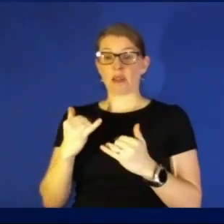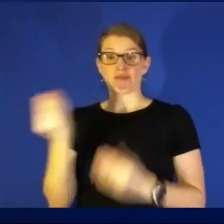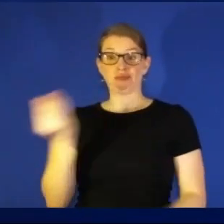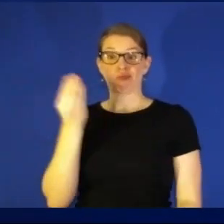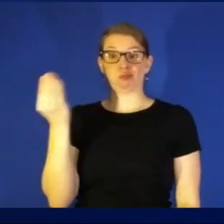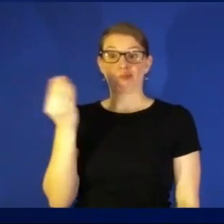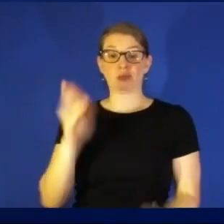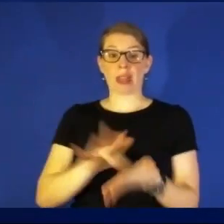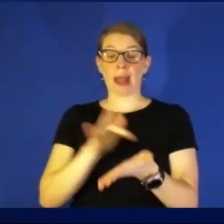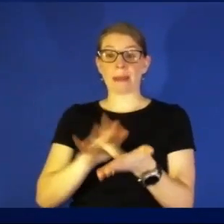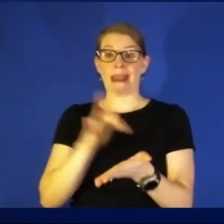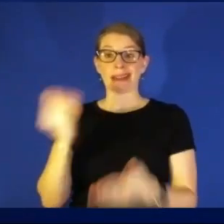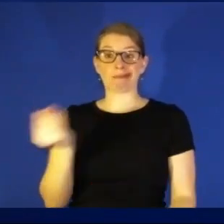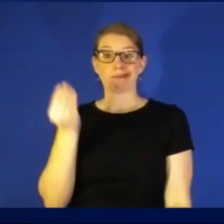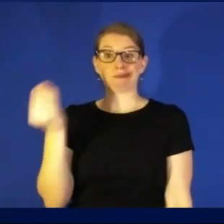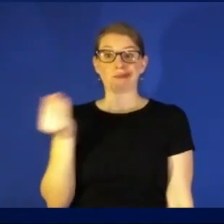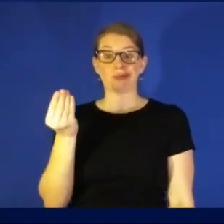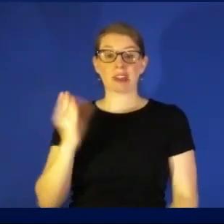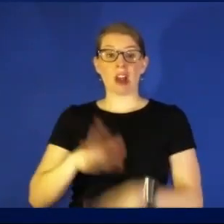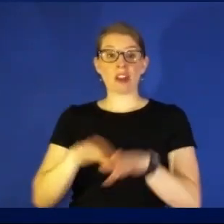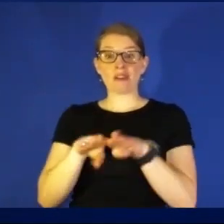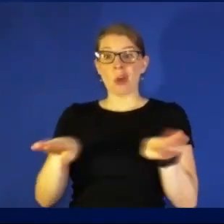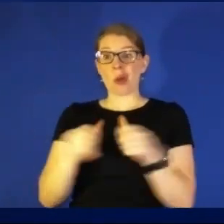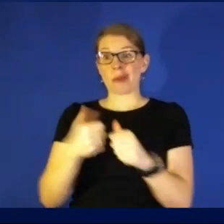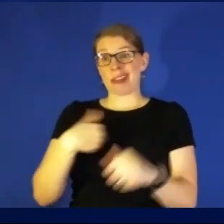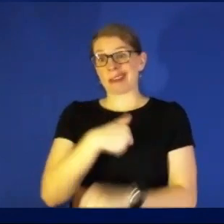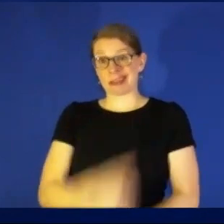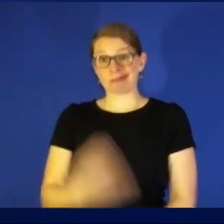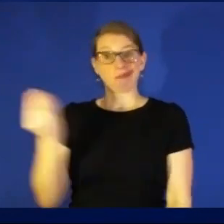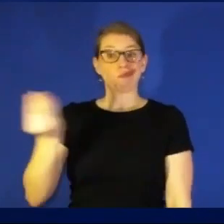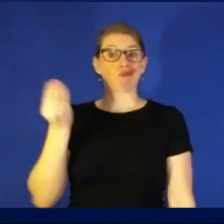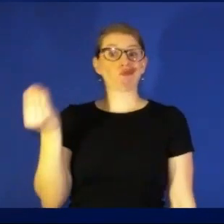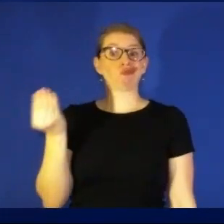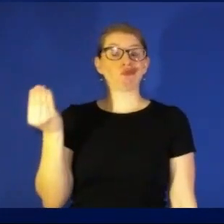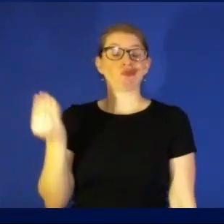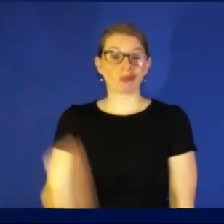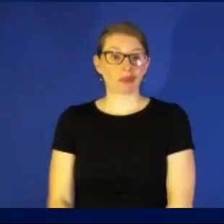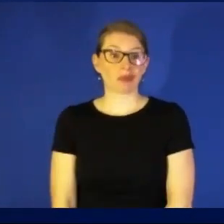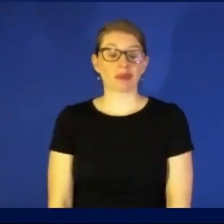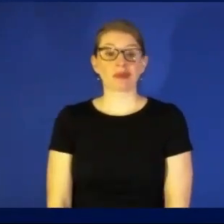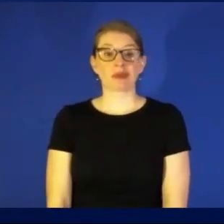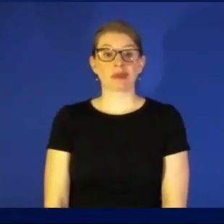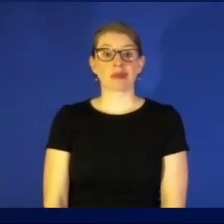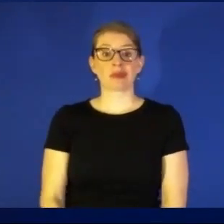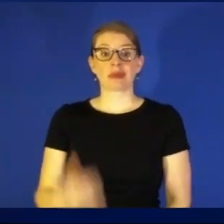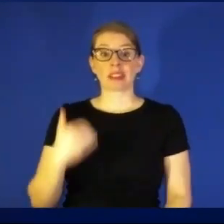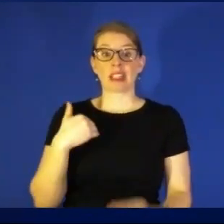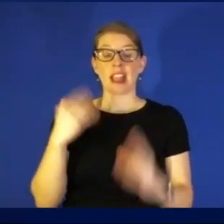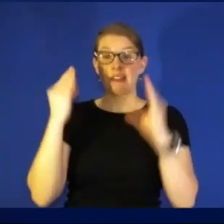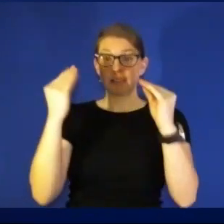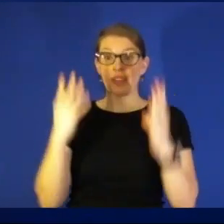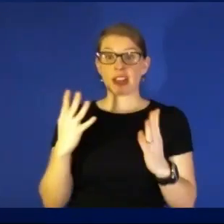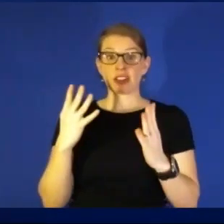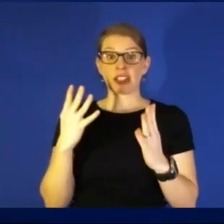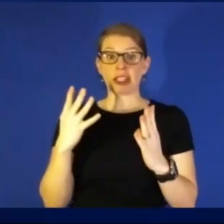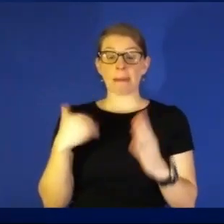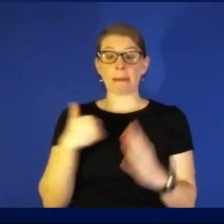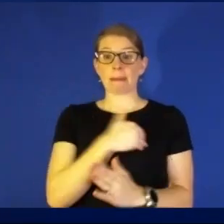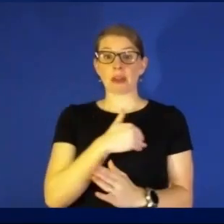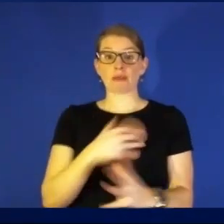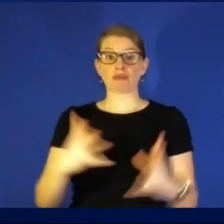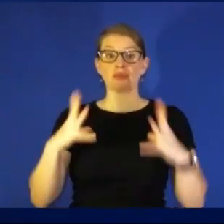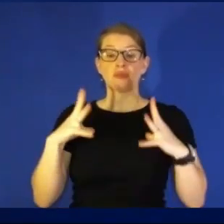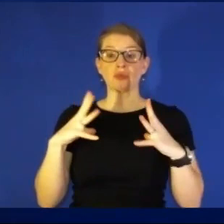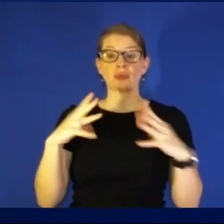multiple iPads out on the floor with us. And we have a faculty member who's been out with COVID, and that person's